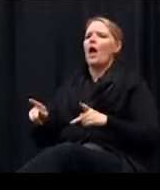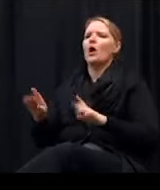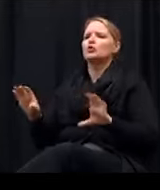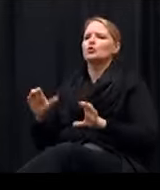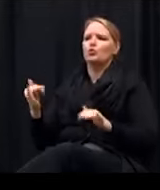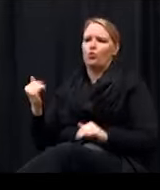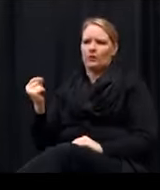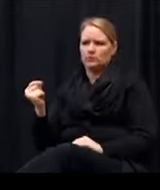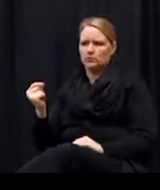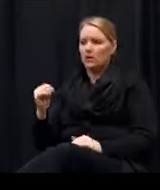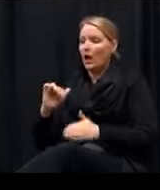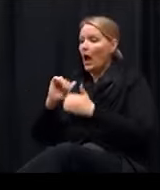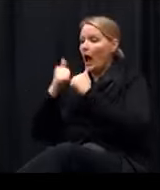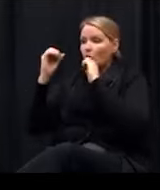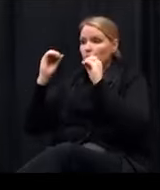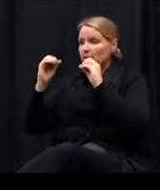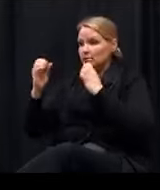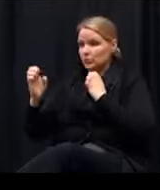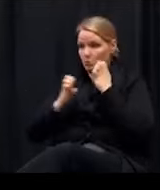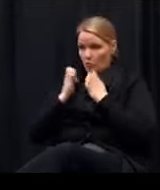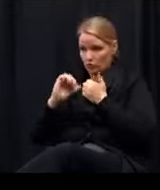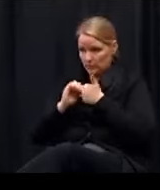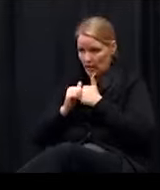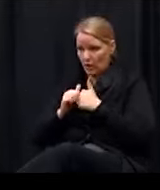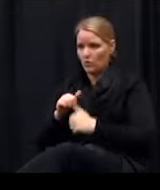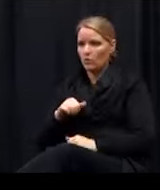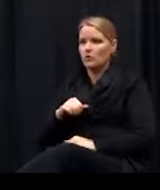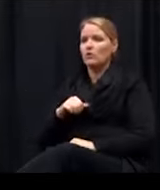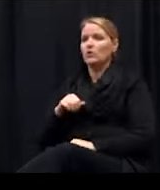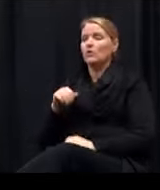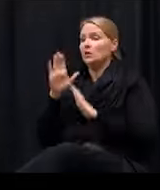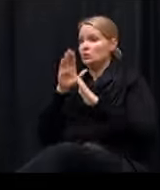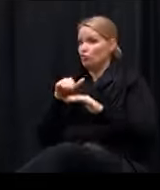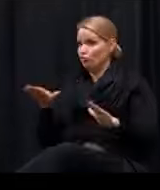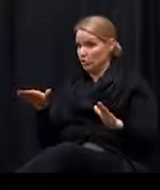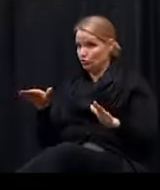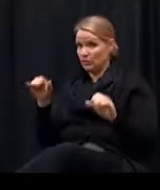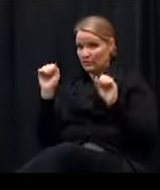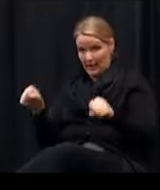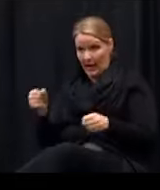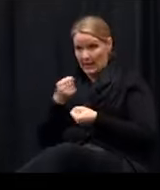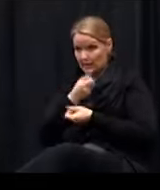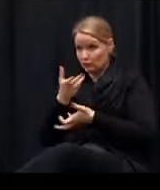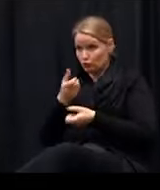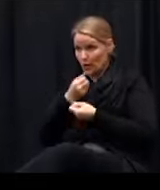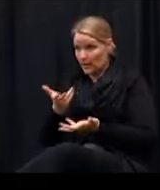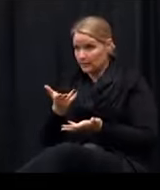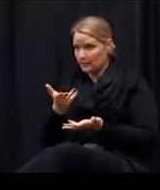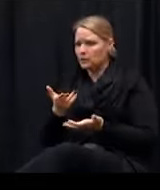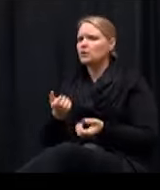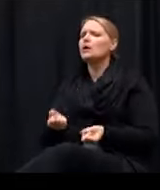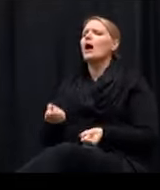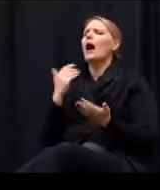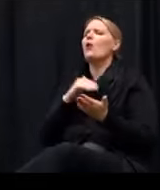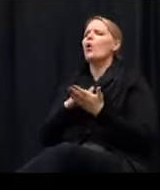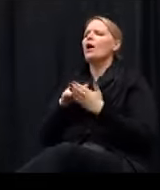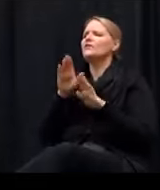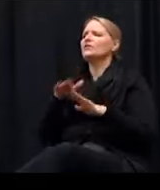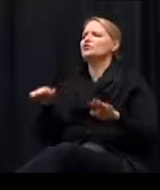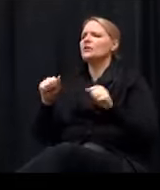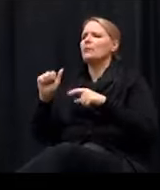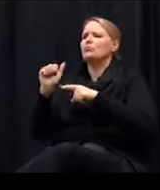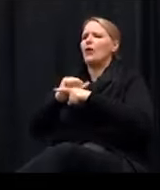How do you teach emotions in the classroom? Do children get to express their emotions? And how often do children get to